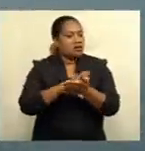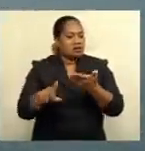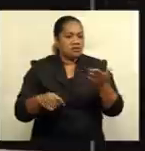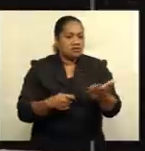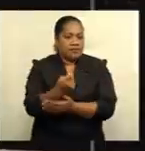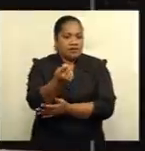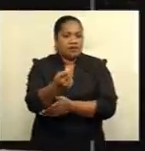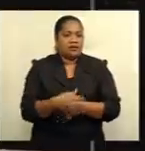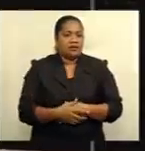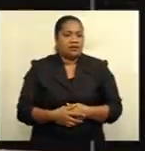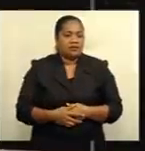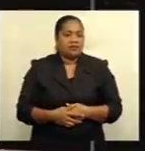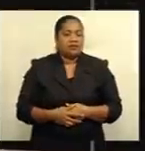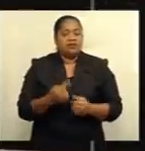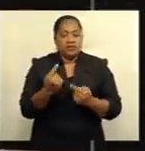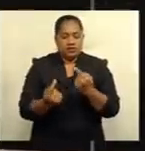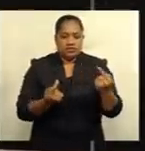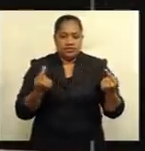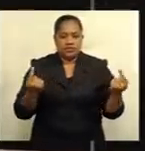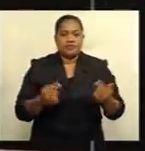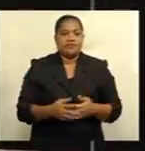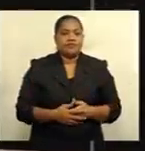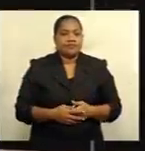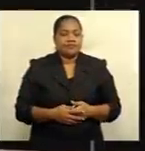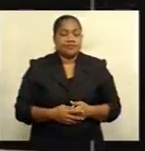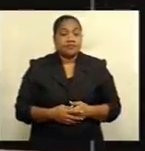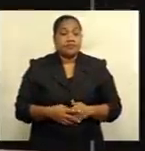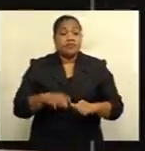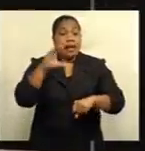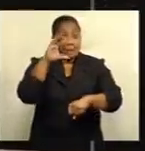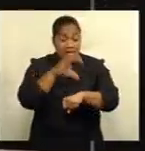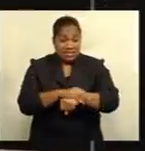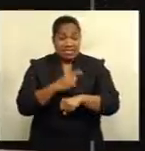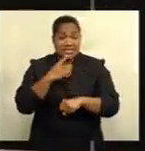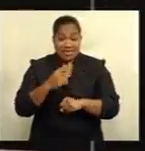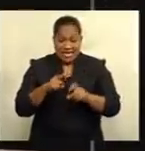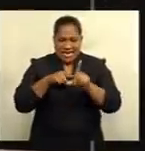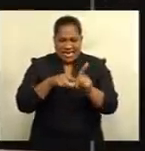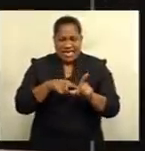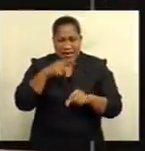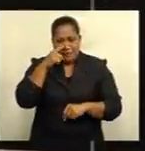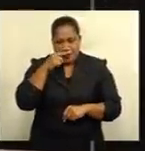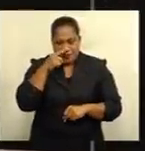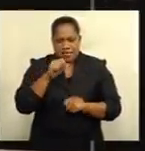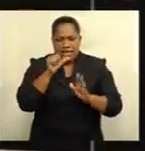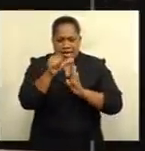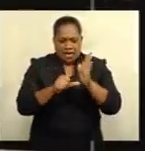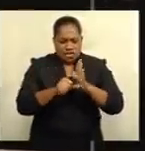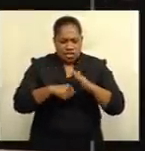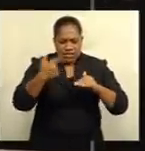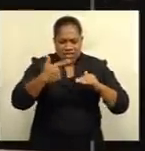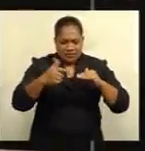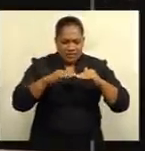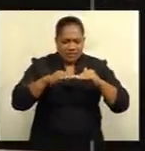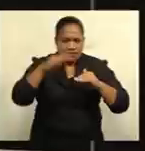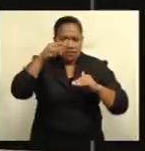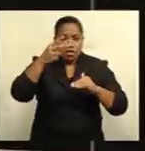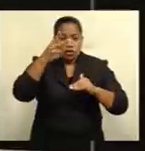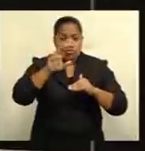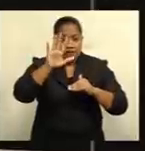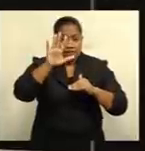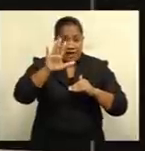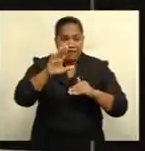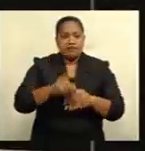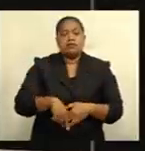FBC News. Police have revealed that young people between the ages of 17 to 25 are more likely to commit suicide